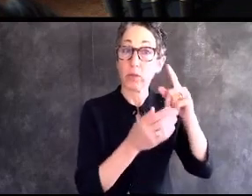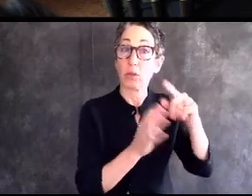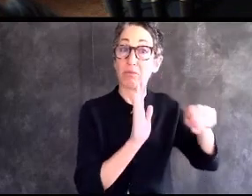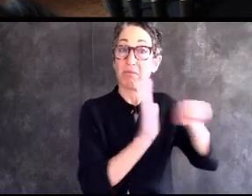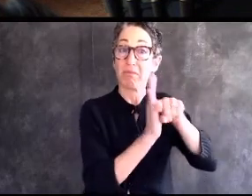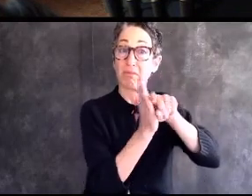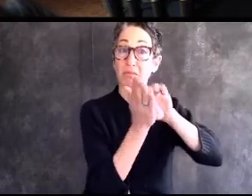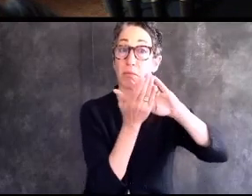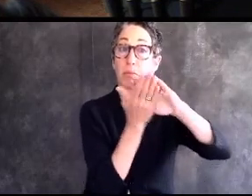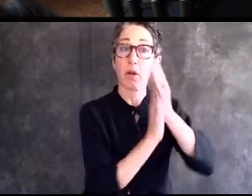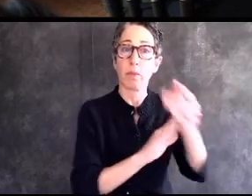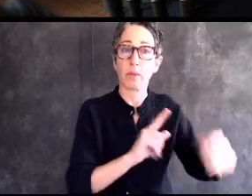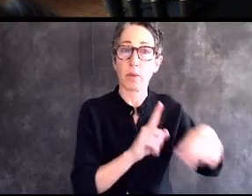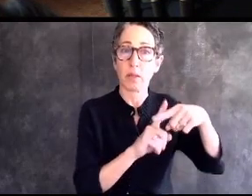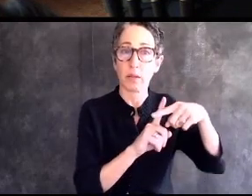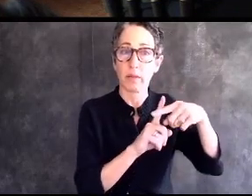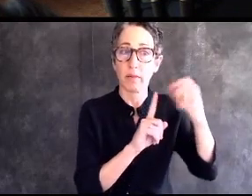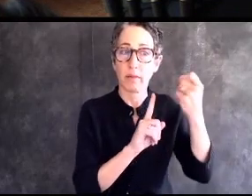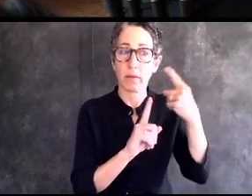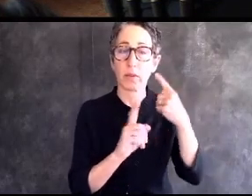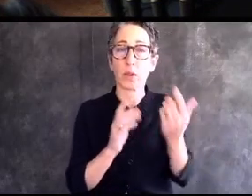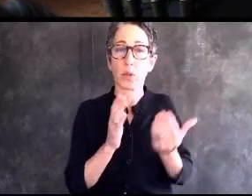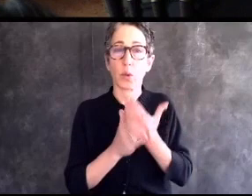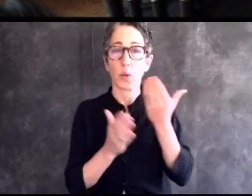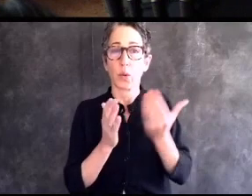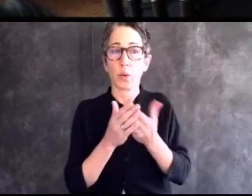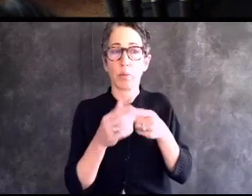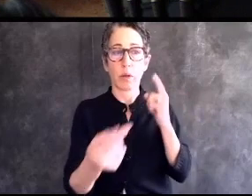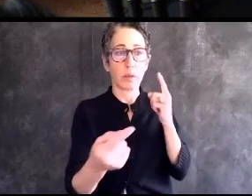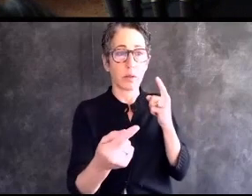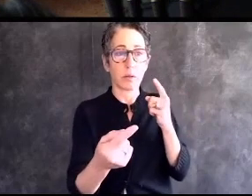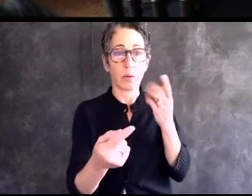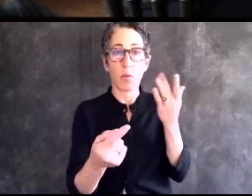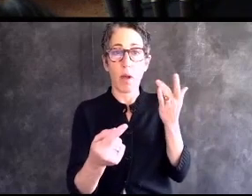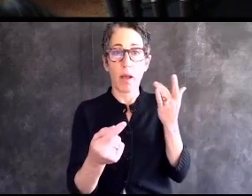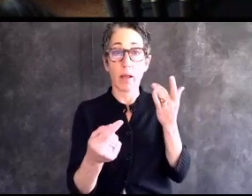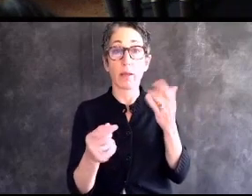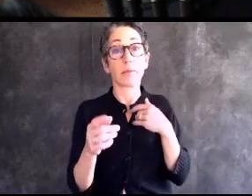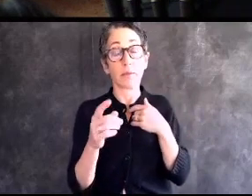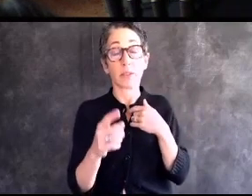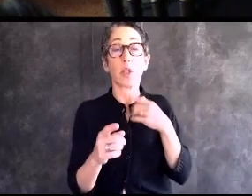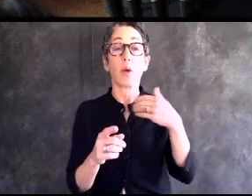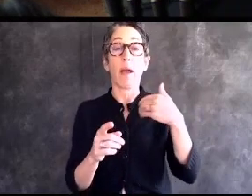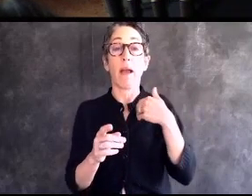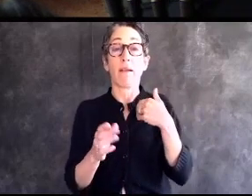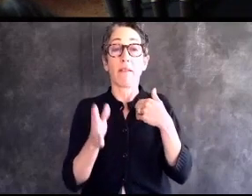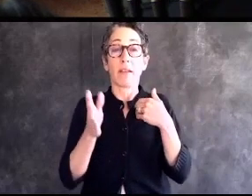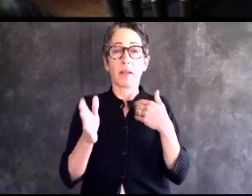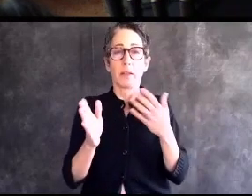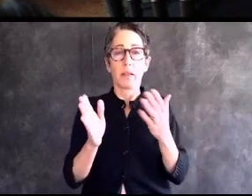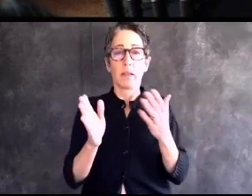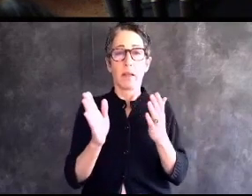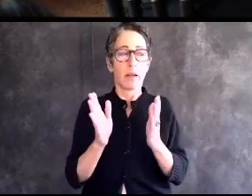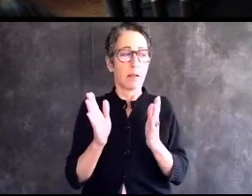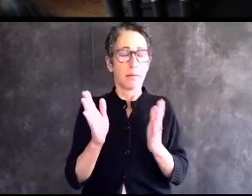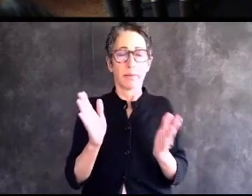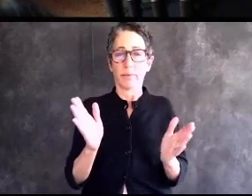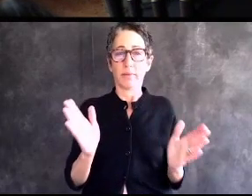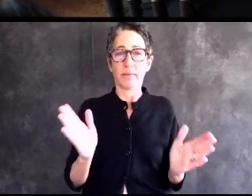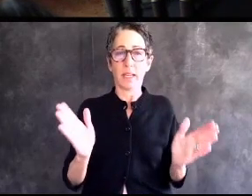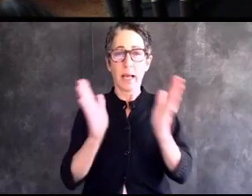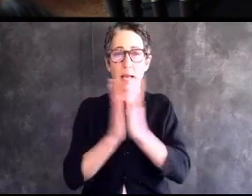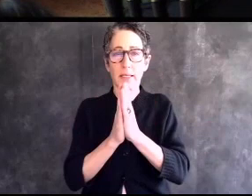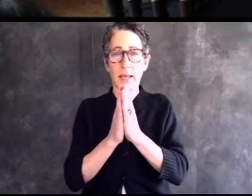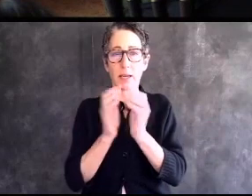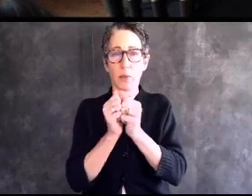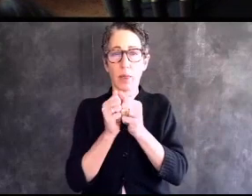new polarizations are made because the old polarization axes no longer work. And so for each and every new societal challenge,